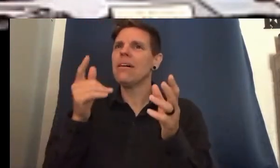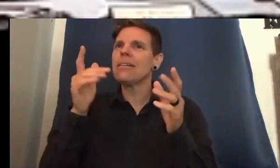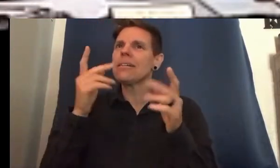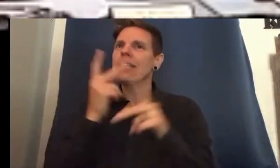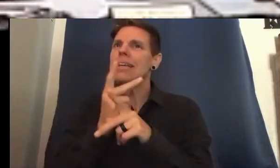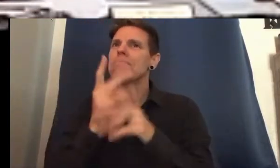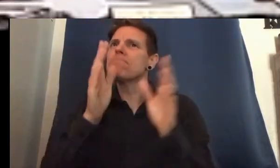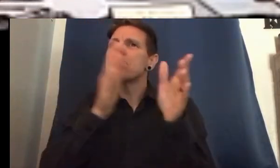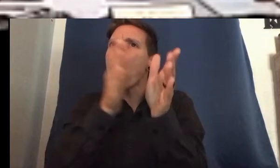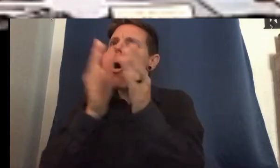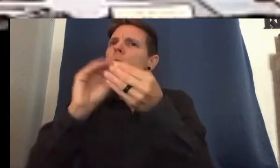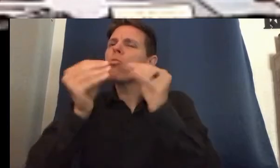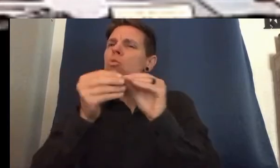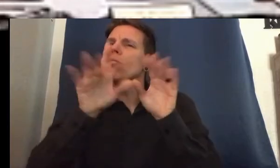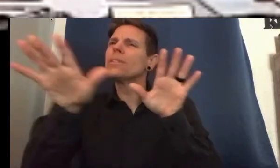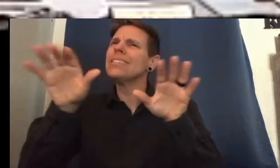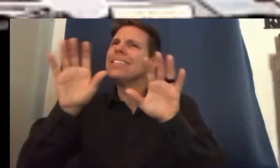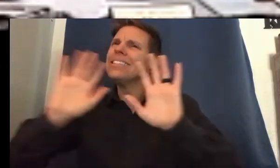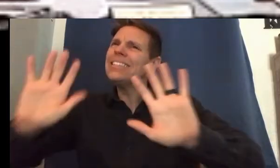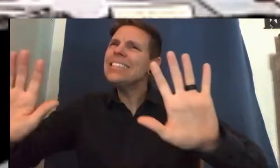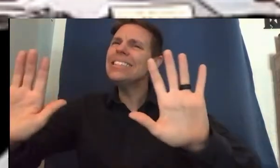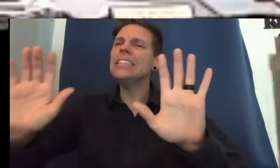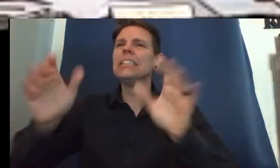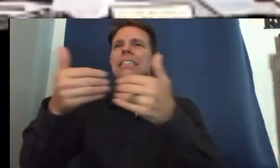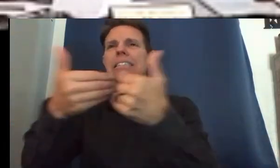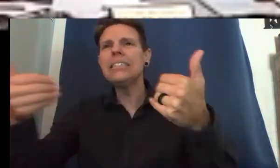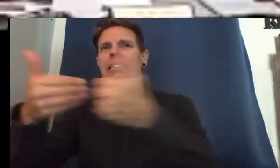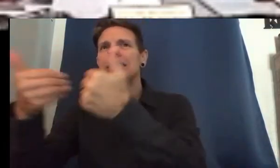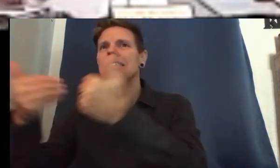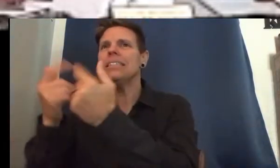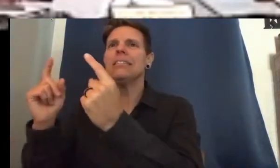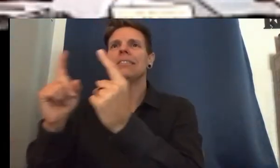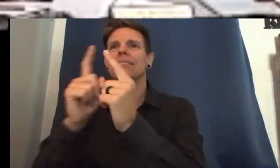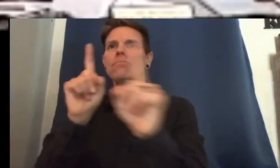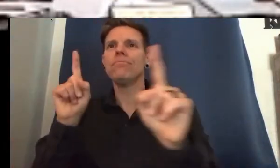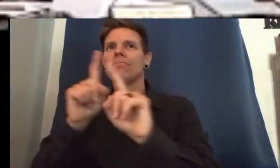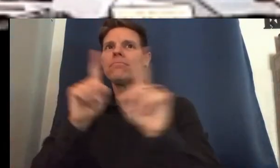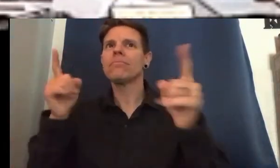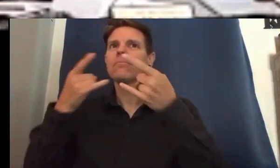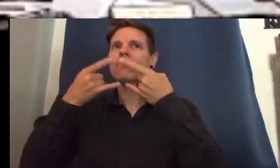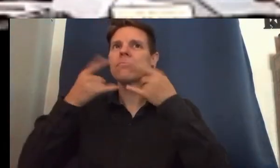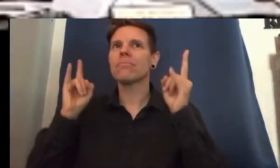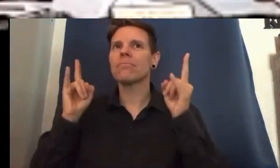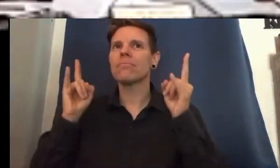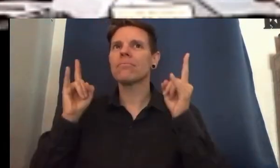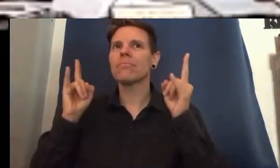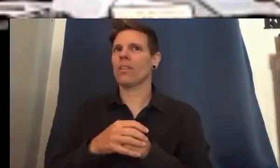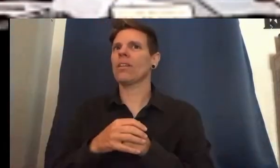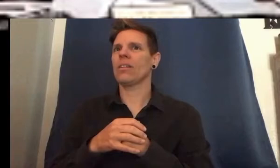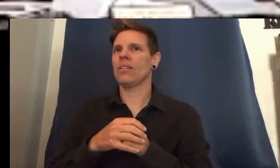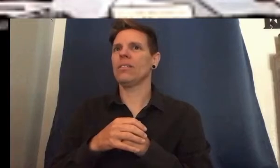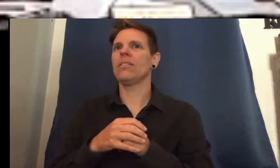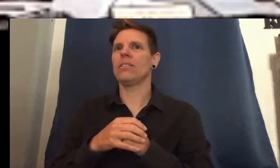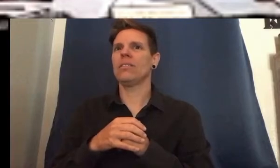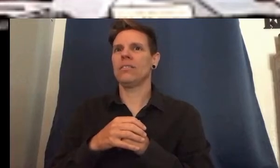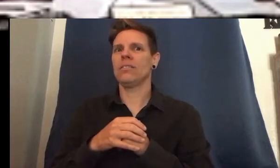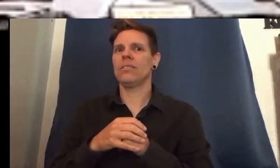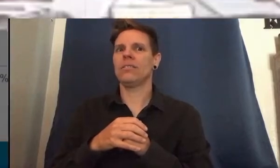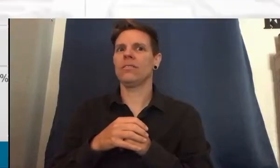inside, outside, over, in, all of that. And it's a great point. On this slide, we could add that dimension